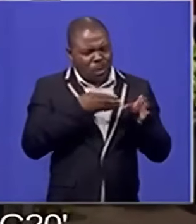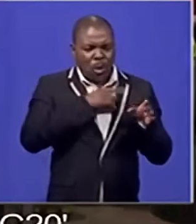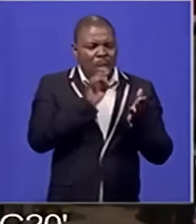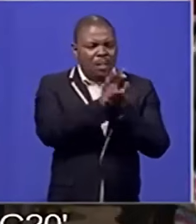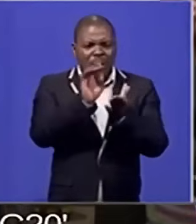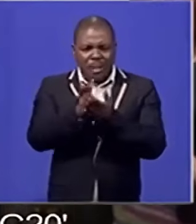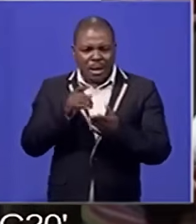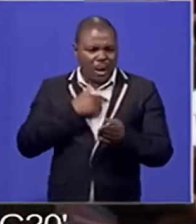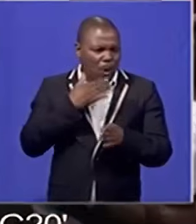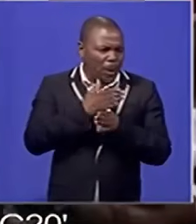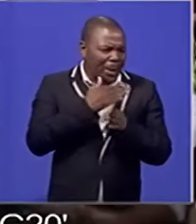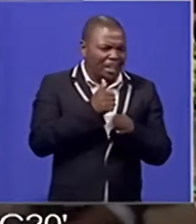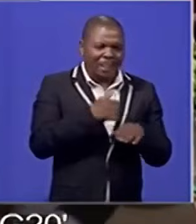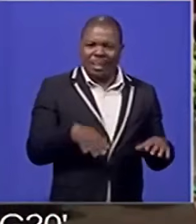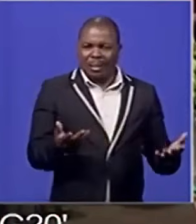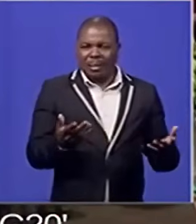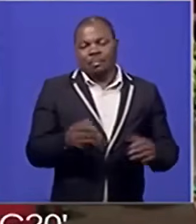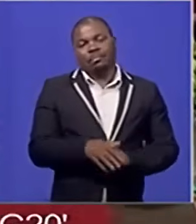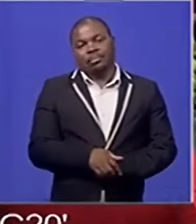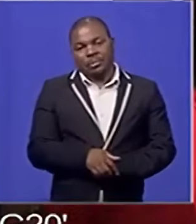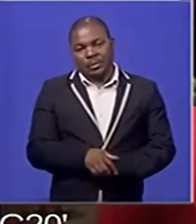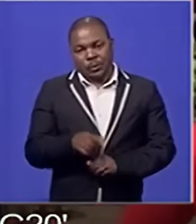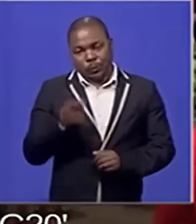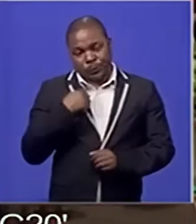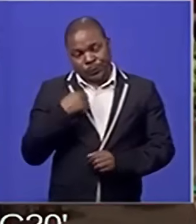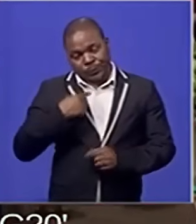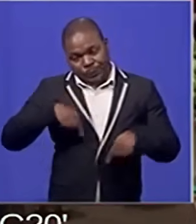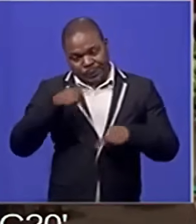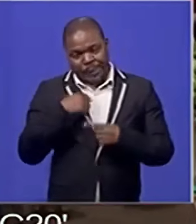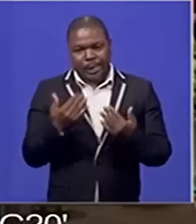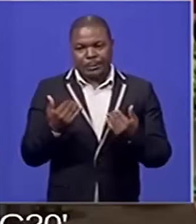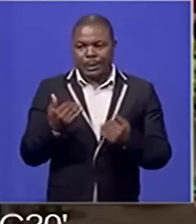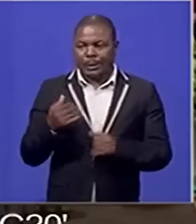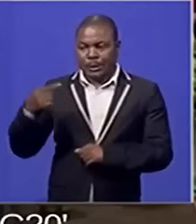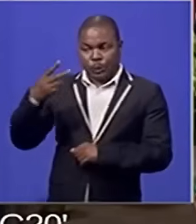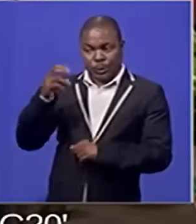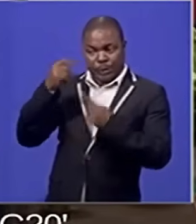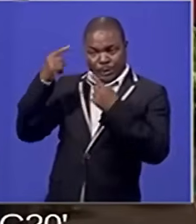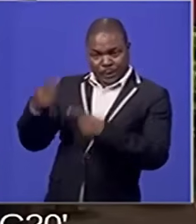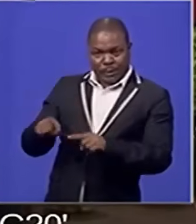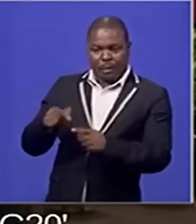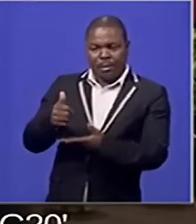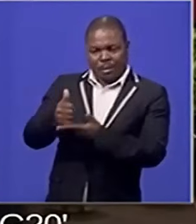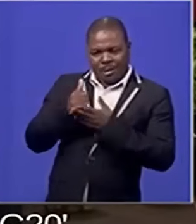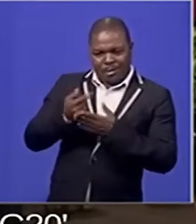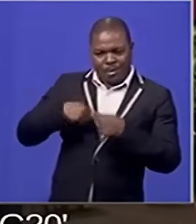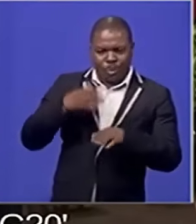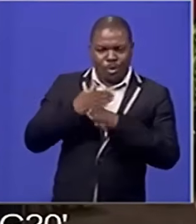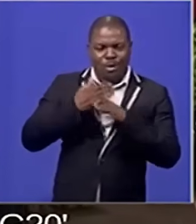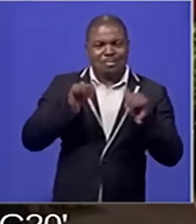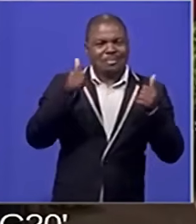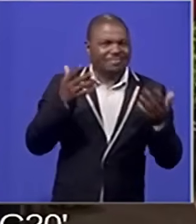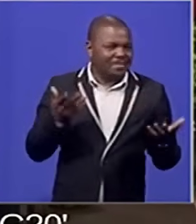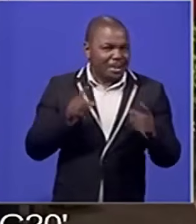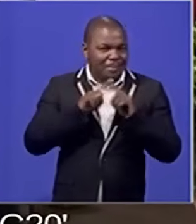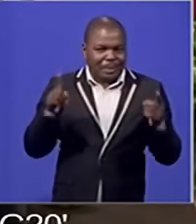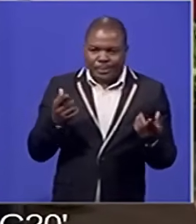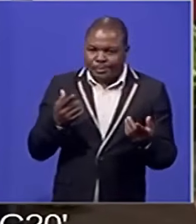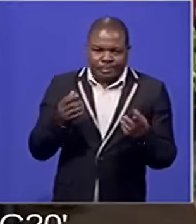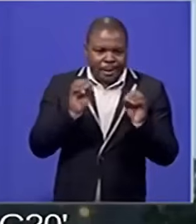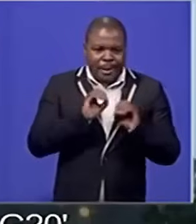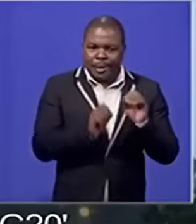bereka re kry space go bereka and then be re expecta gore mohlomong e tlo tla ka mokgwa ba boletseng gore ga e tla ba tlo kgone gore re kgone go bereka ga botse mara ntwa mohuto a